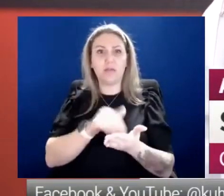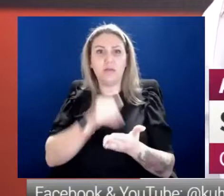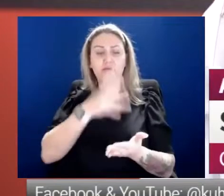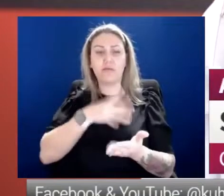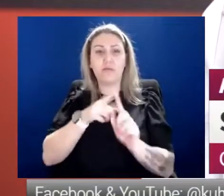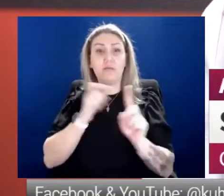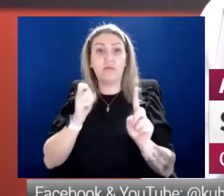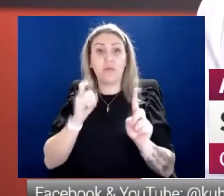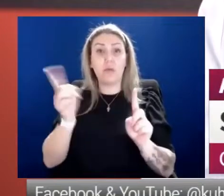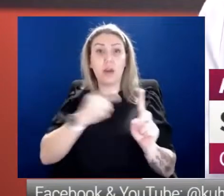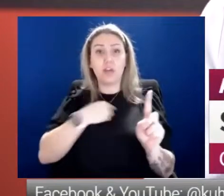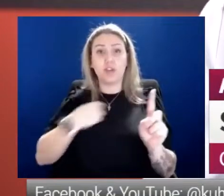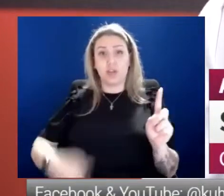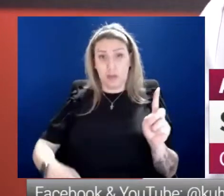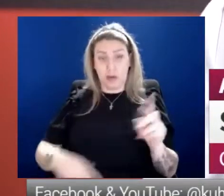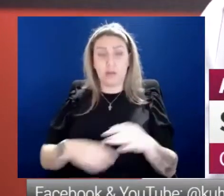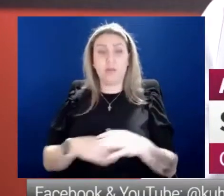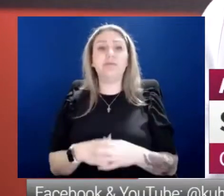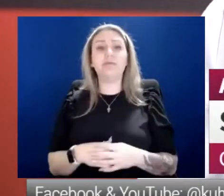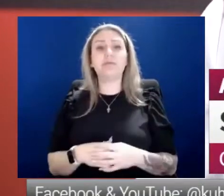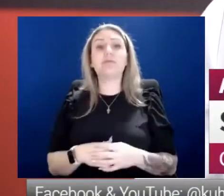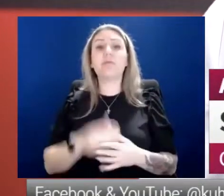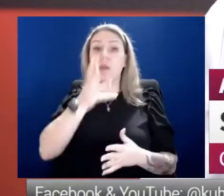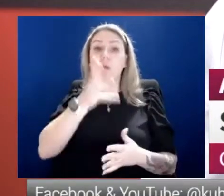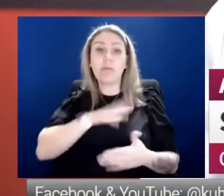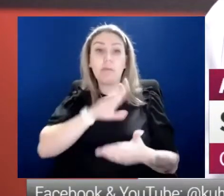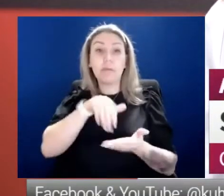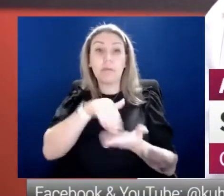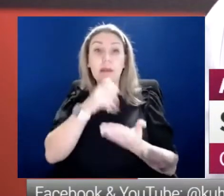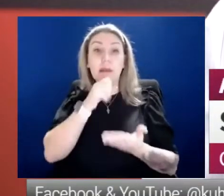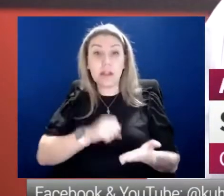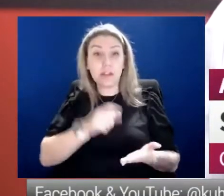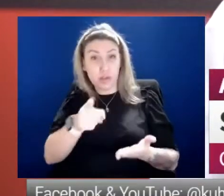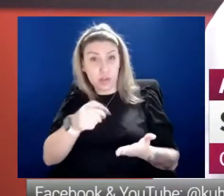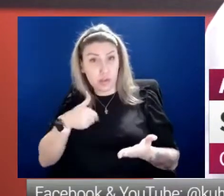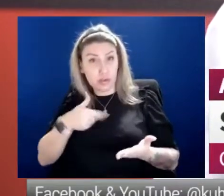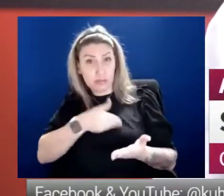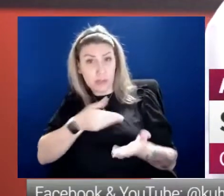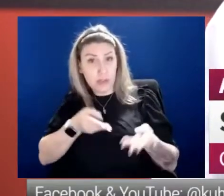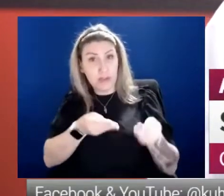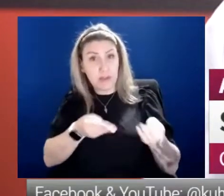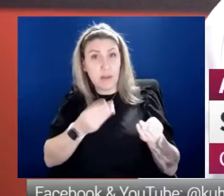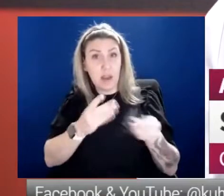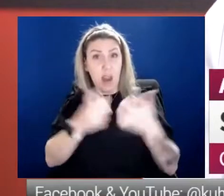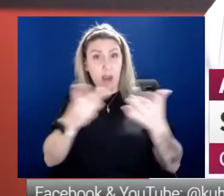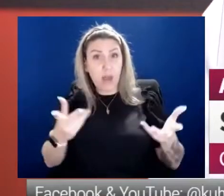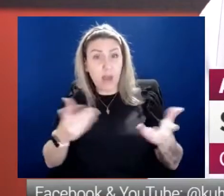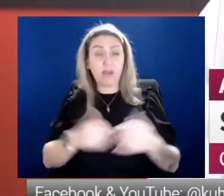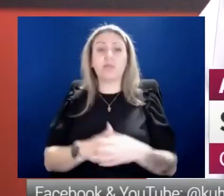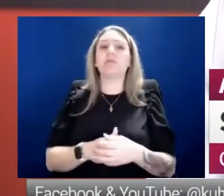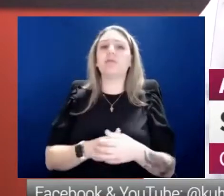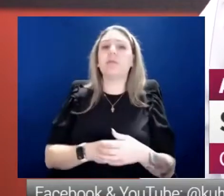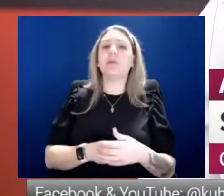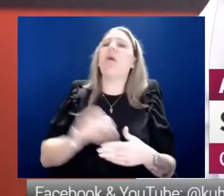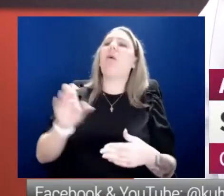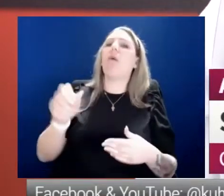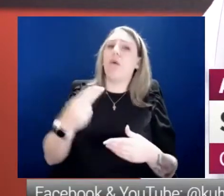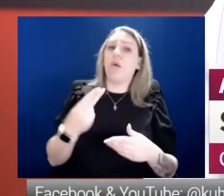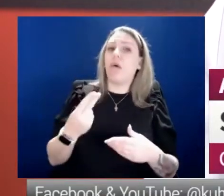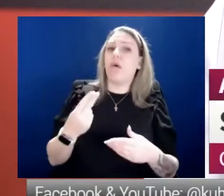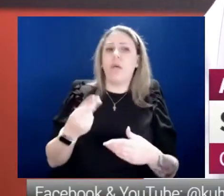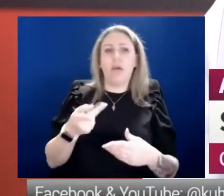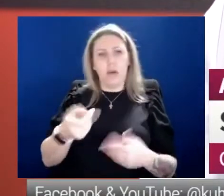said women in middle-aged, hey, did you breastfeed? And if you did, how much did you breastfeed? And then, oh, by the way, at this point in life, had you had some